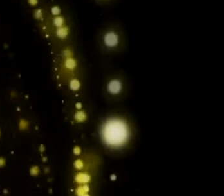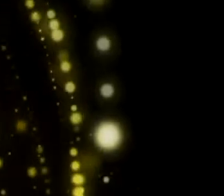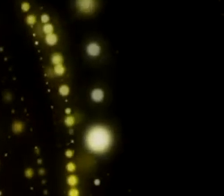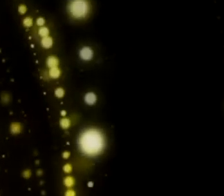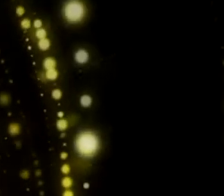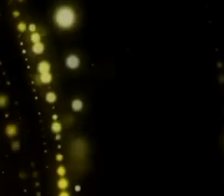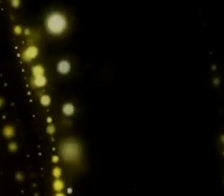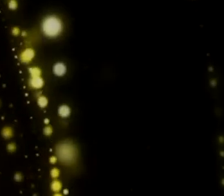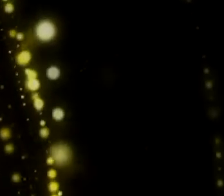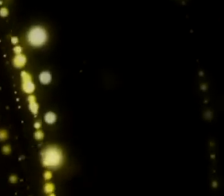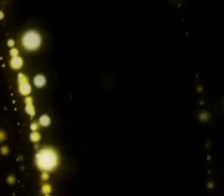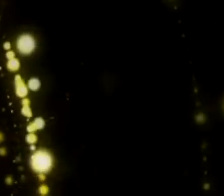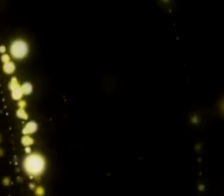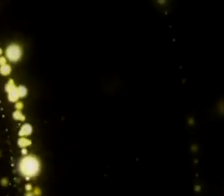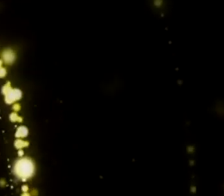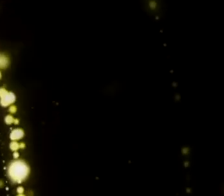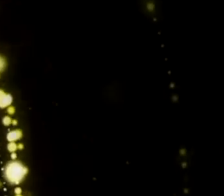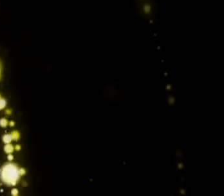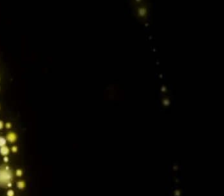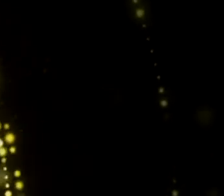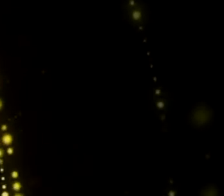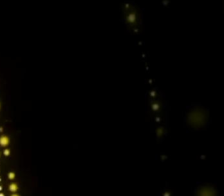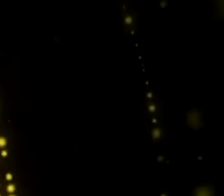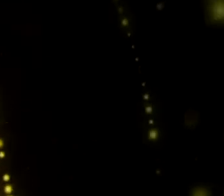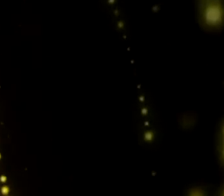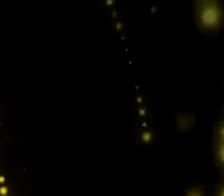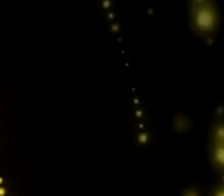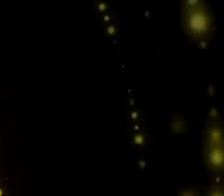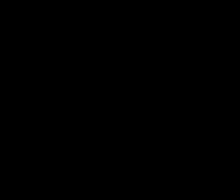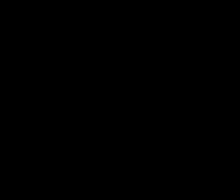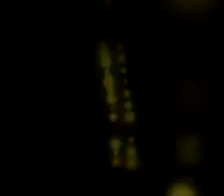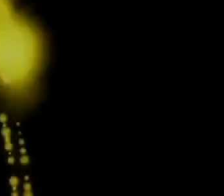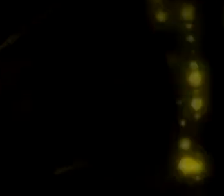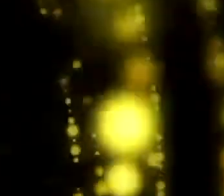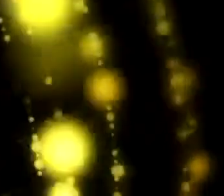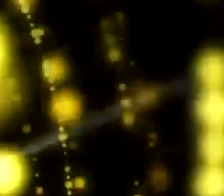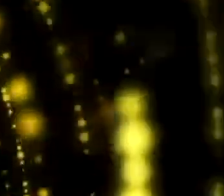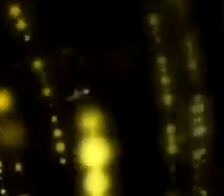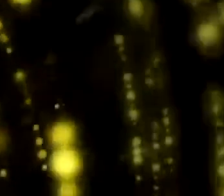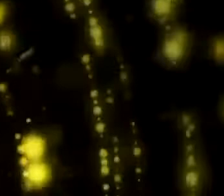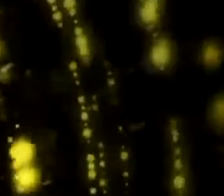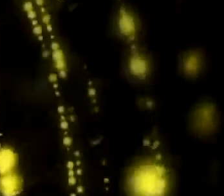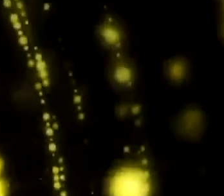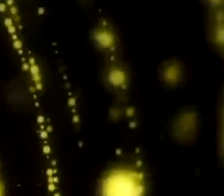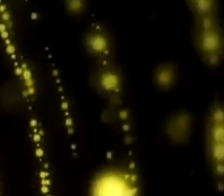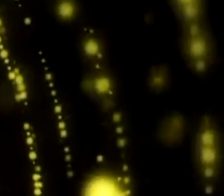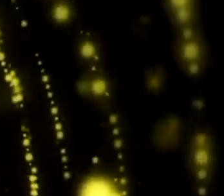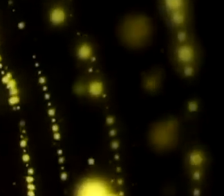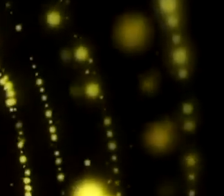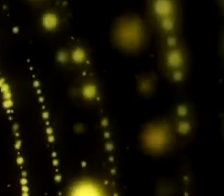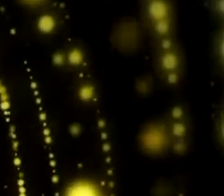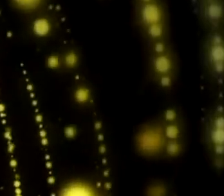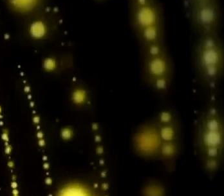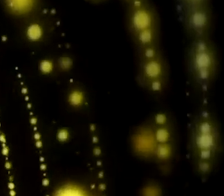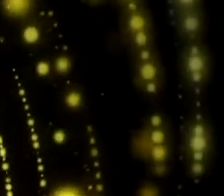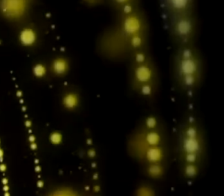Thanks, Young. I will point out that Young is this year's Bernard J. Lechner Award winner for contribution to